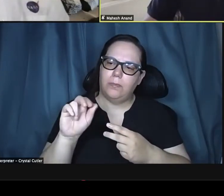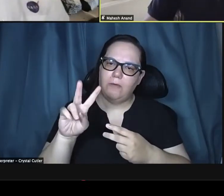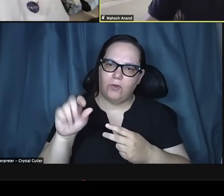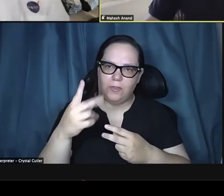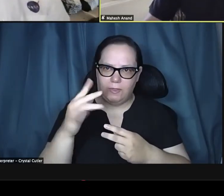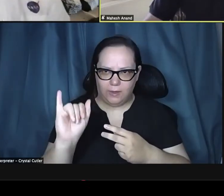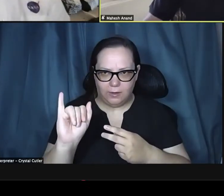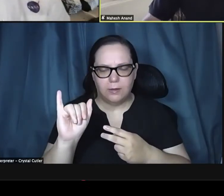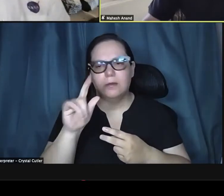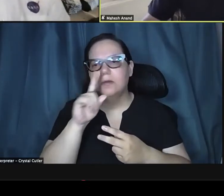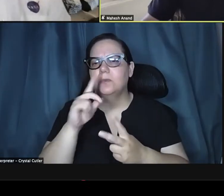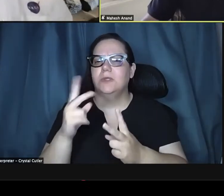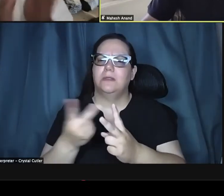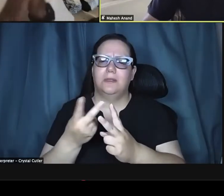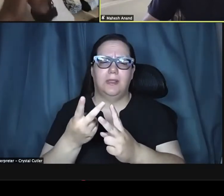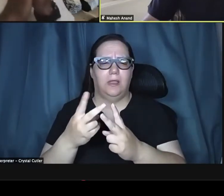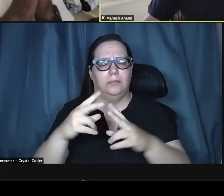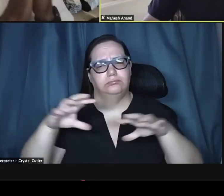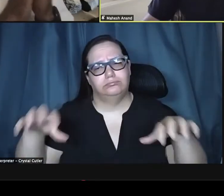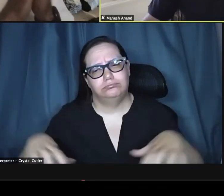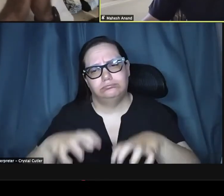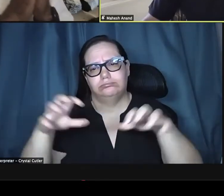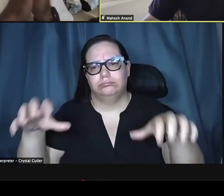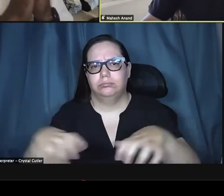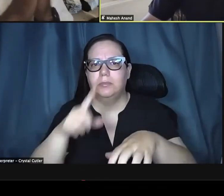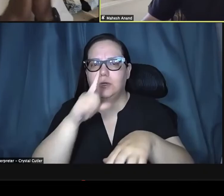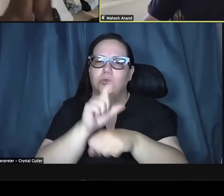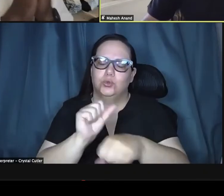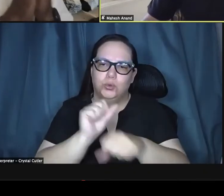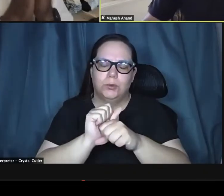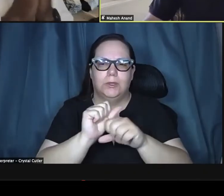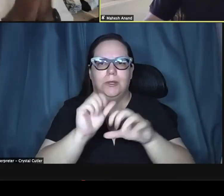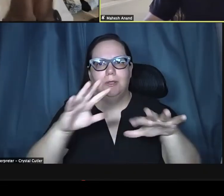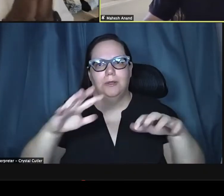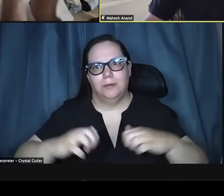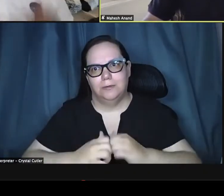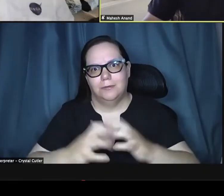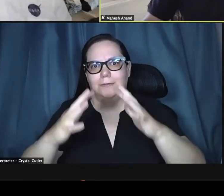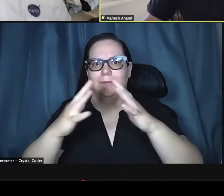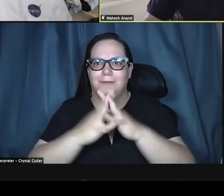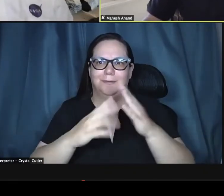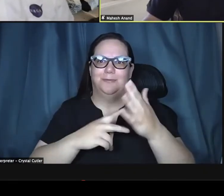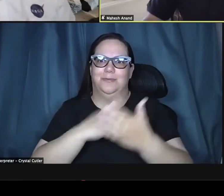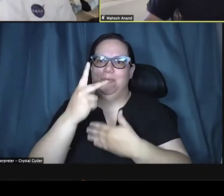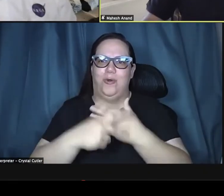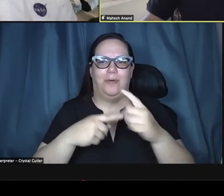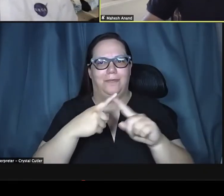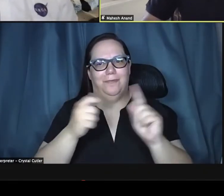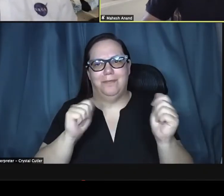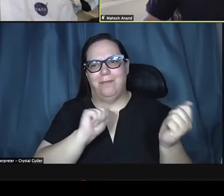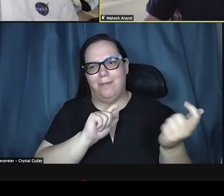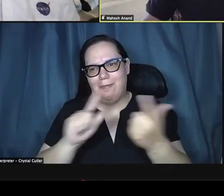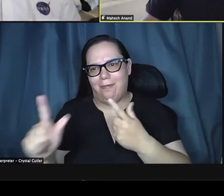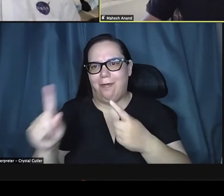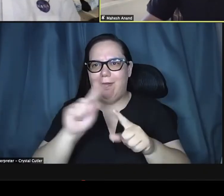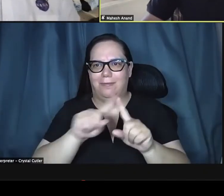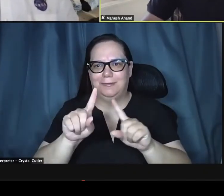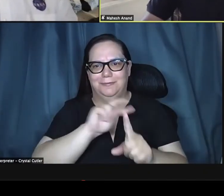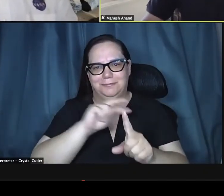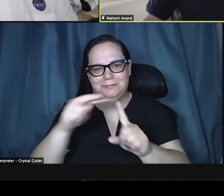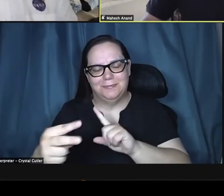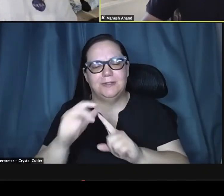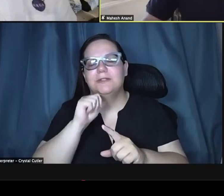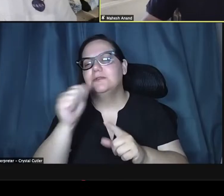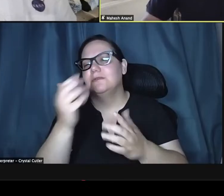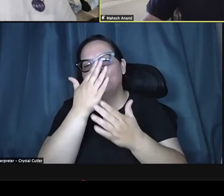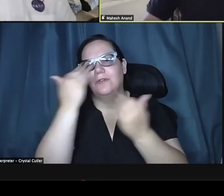Herculean job in really putting together this program from all aspects. So I think, let me not forget to thank them. You know, I can't